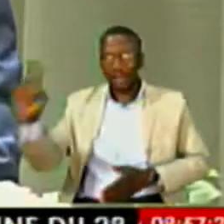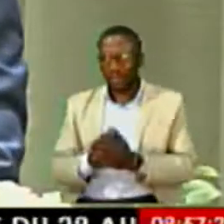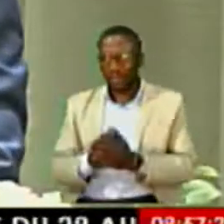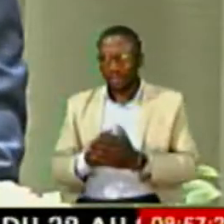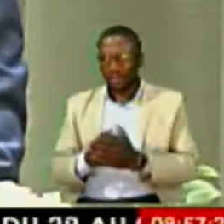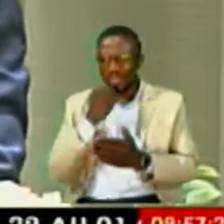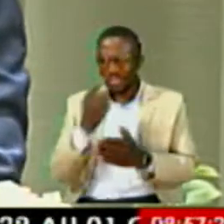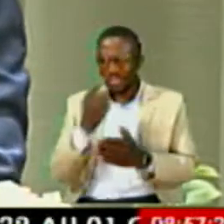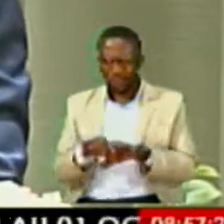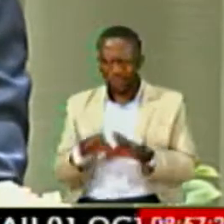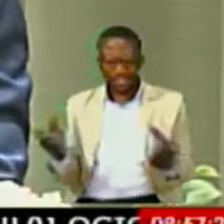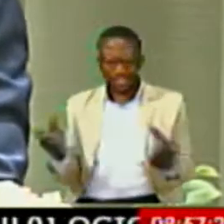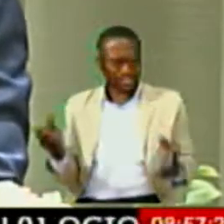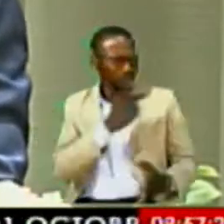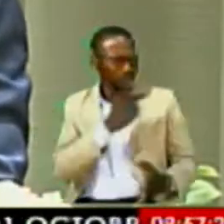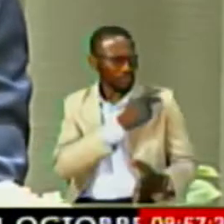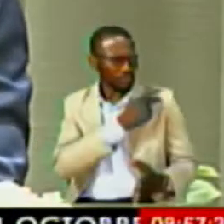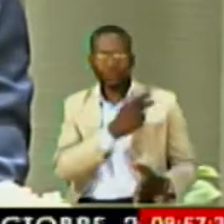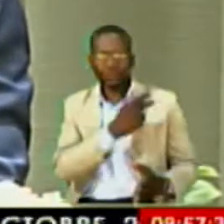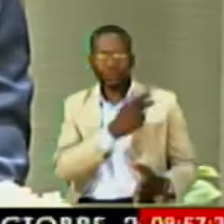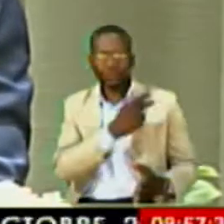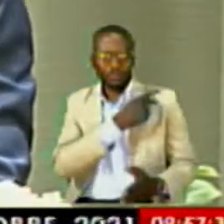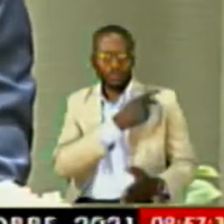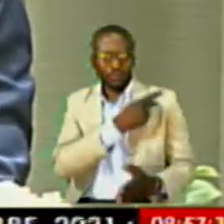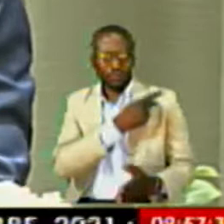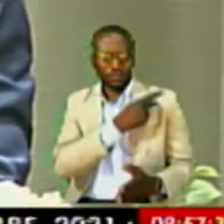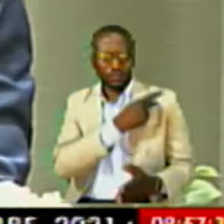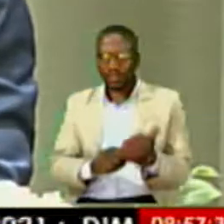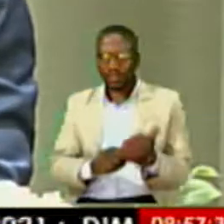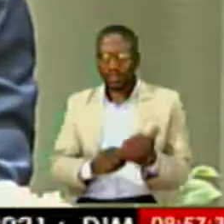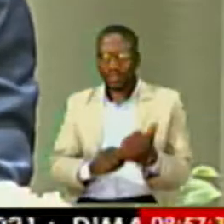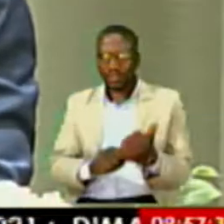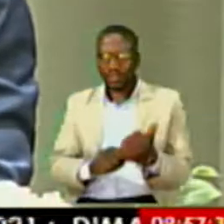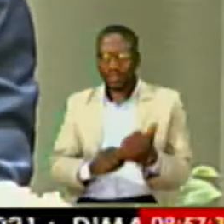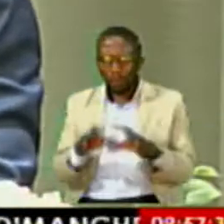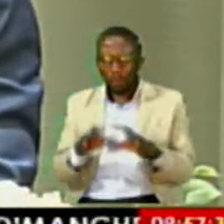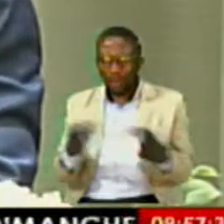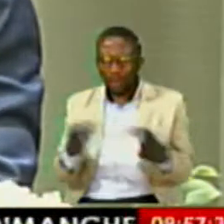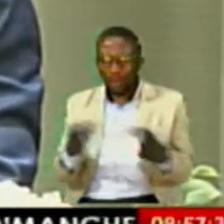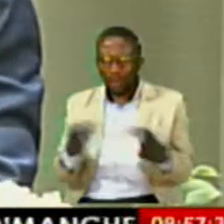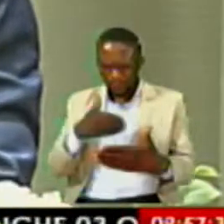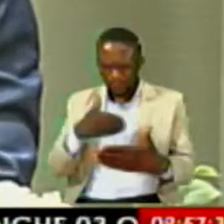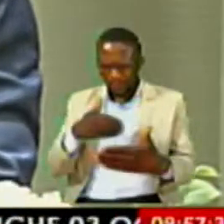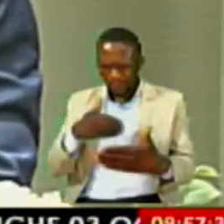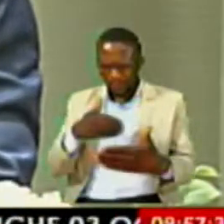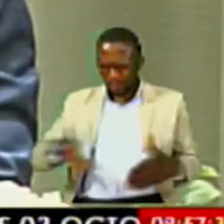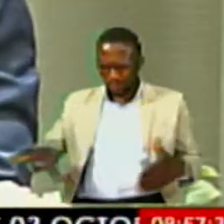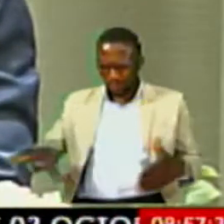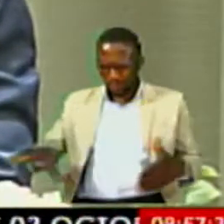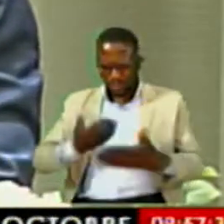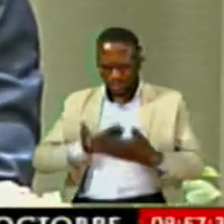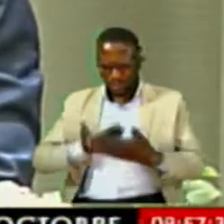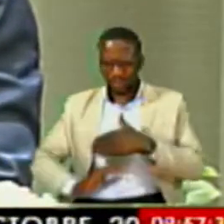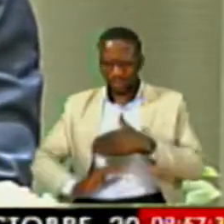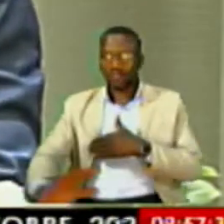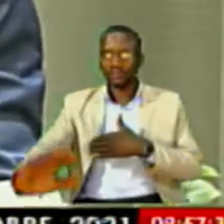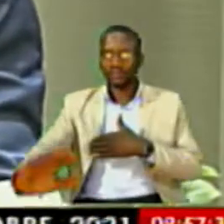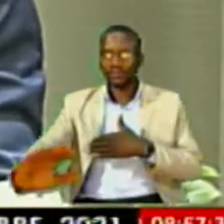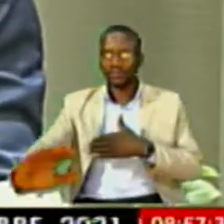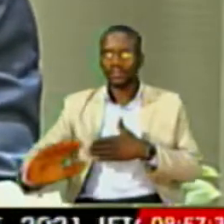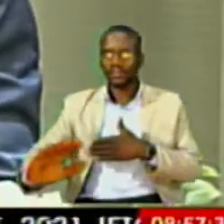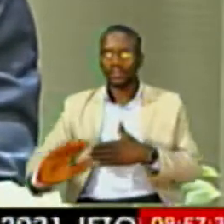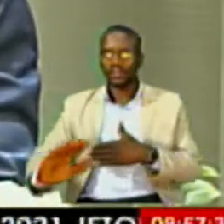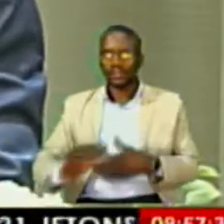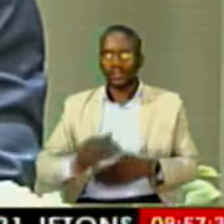He heard the apostle Paul saying clearly. Avant que les enfants. Before. Ne soient pas encore nés. These children.